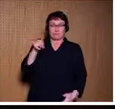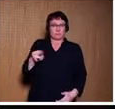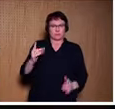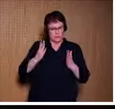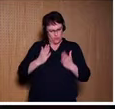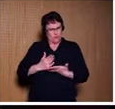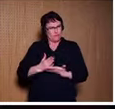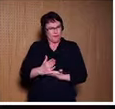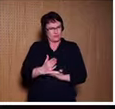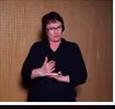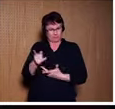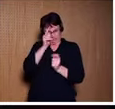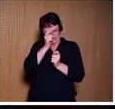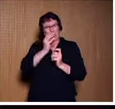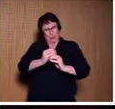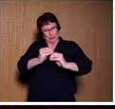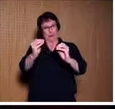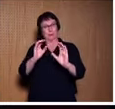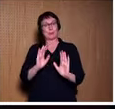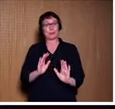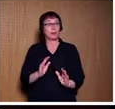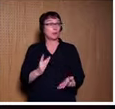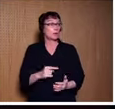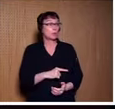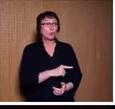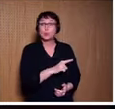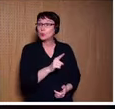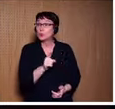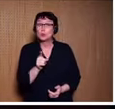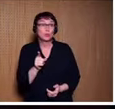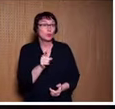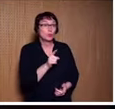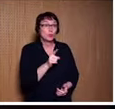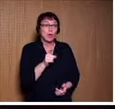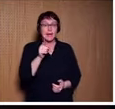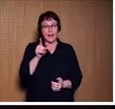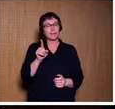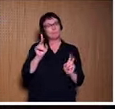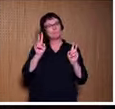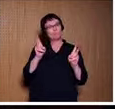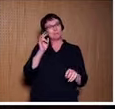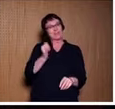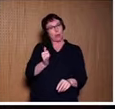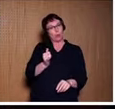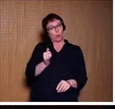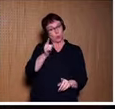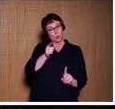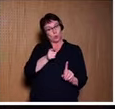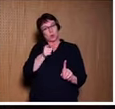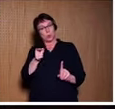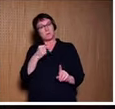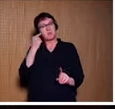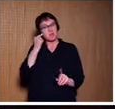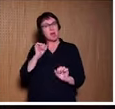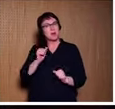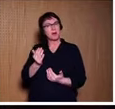rights and social justice for all. And for those of you in this room who are on the other side of the yellow line, I believe there is room for dialogue. There's